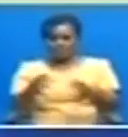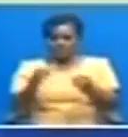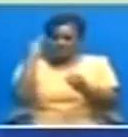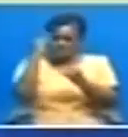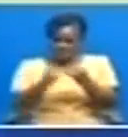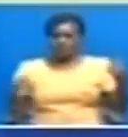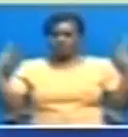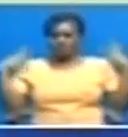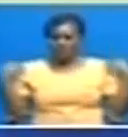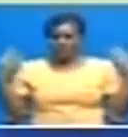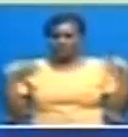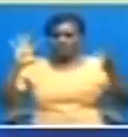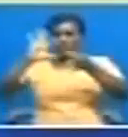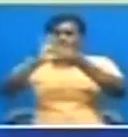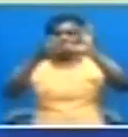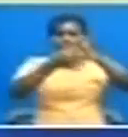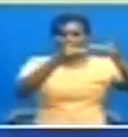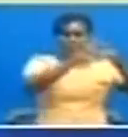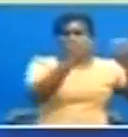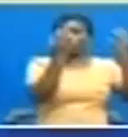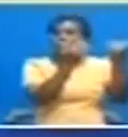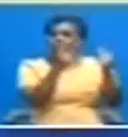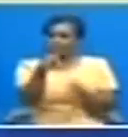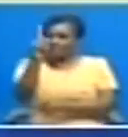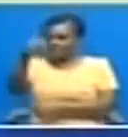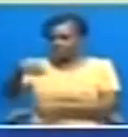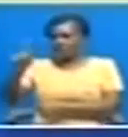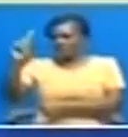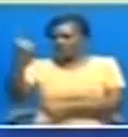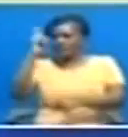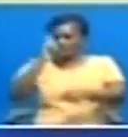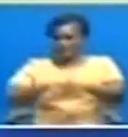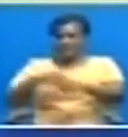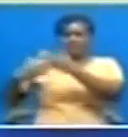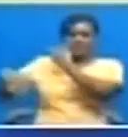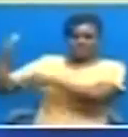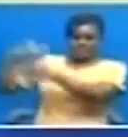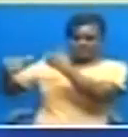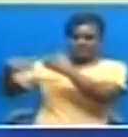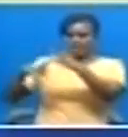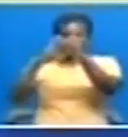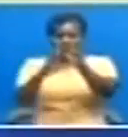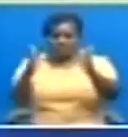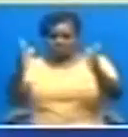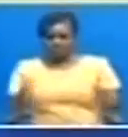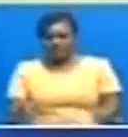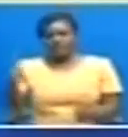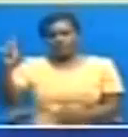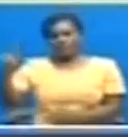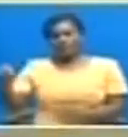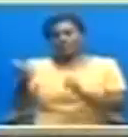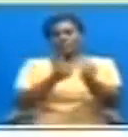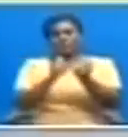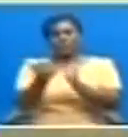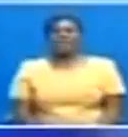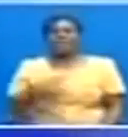final preparations for the Olympic qualifiers, hoping that they will qualify for the first time in history. Abula Ahmed, KTN